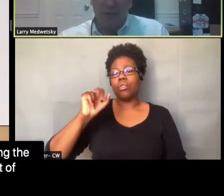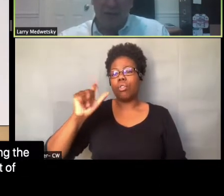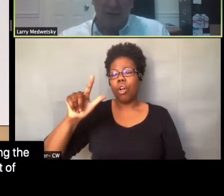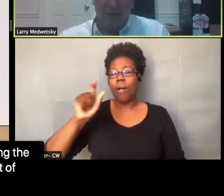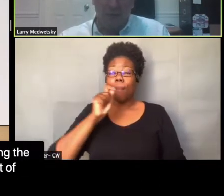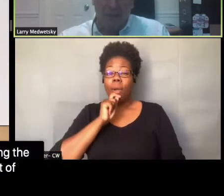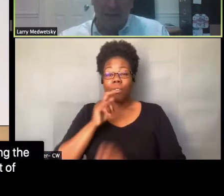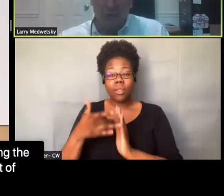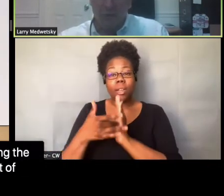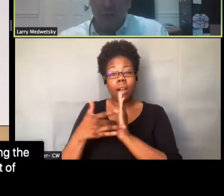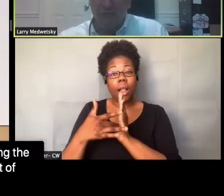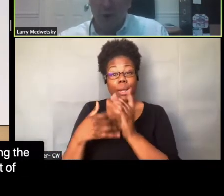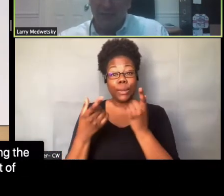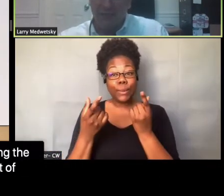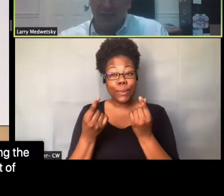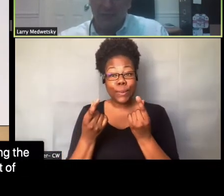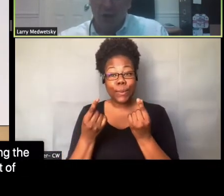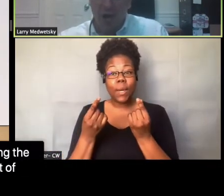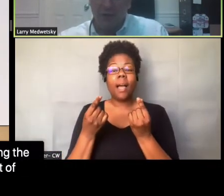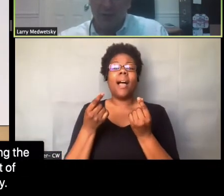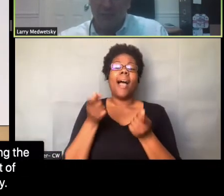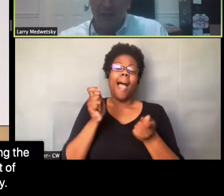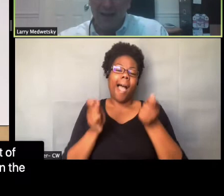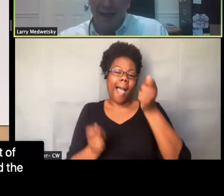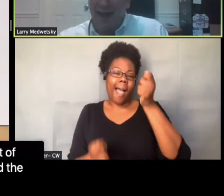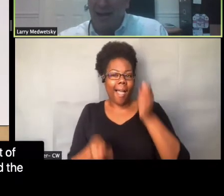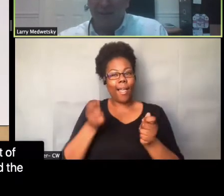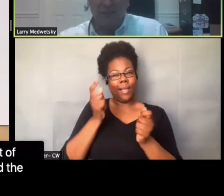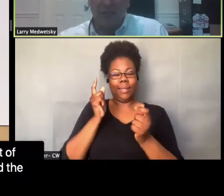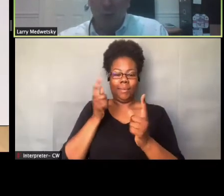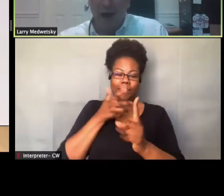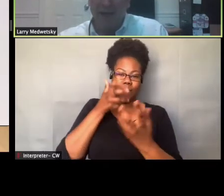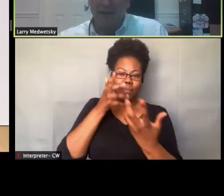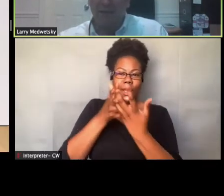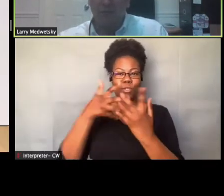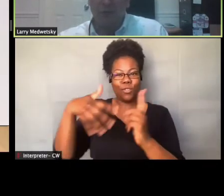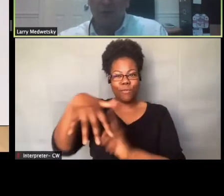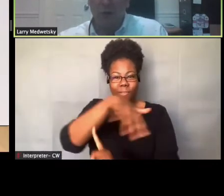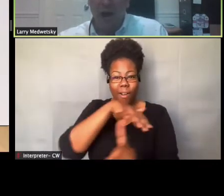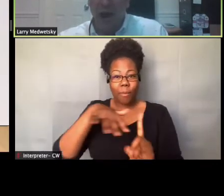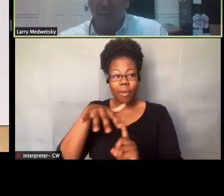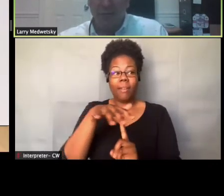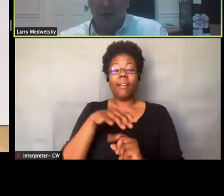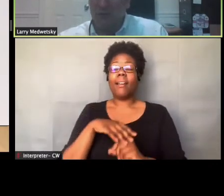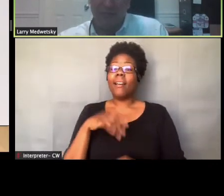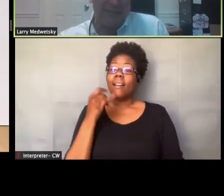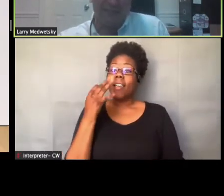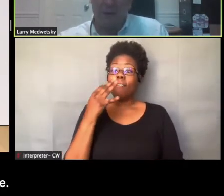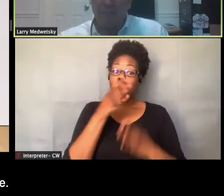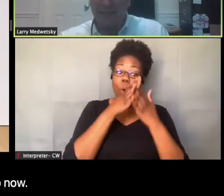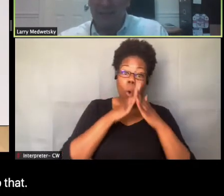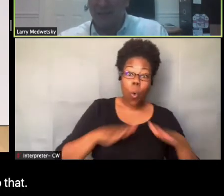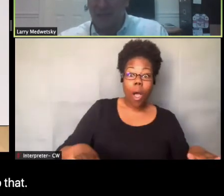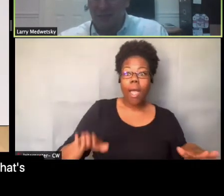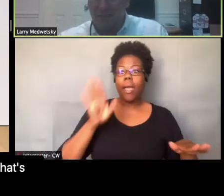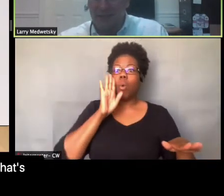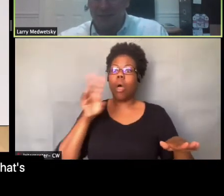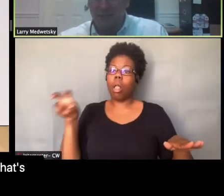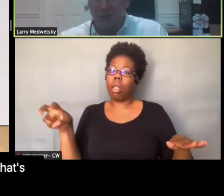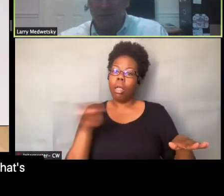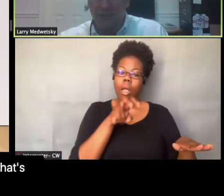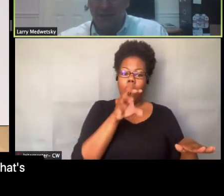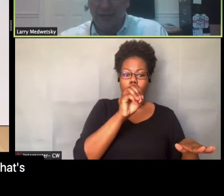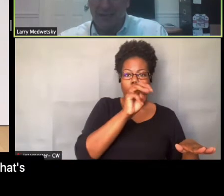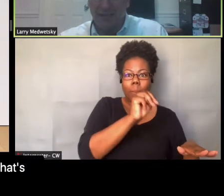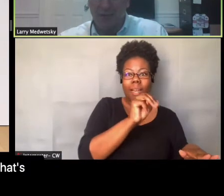there, directing the mic to focus on the talker, and if it's quiet, switching to an omni mode. So that's an amazing development